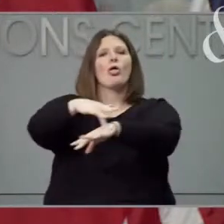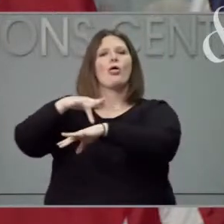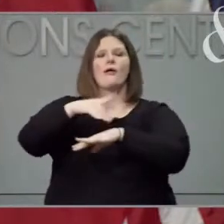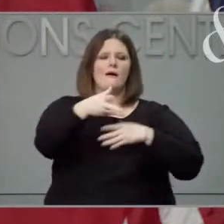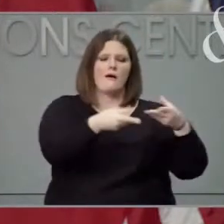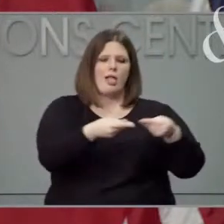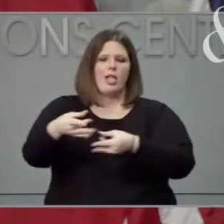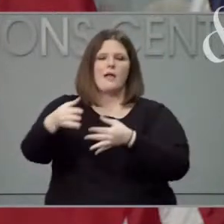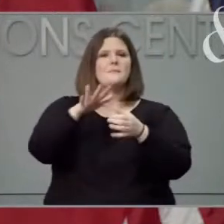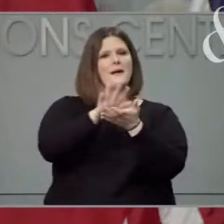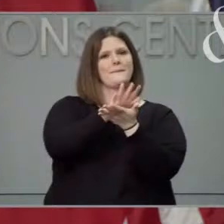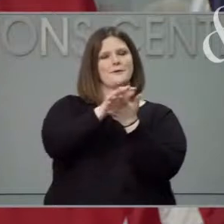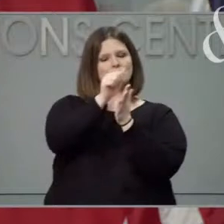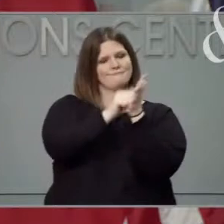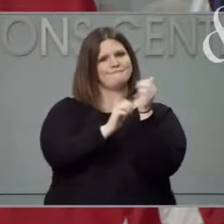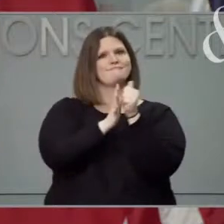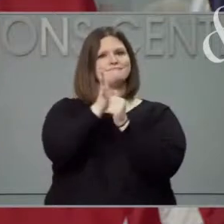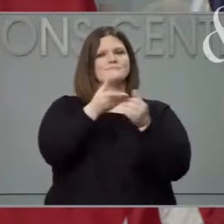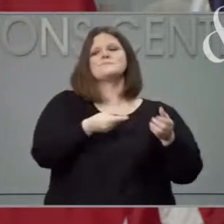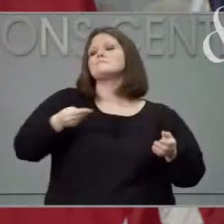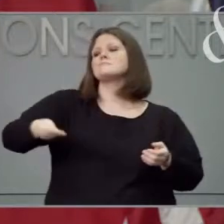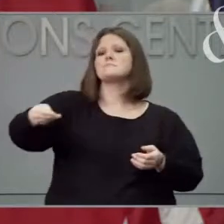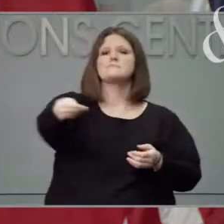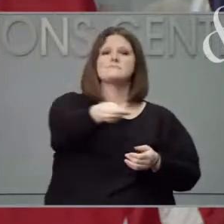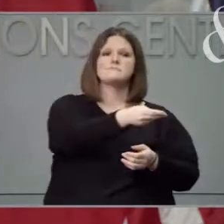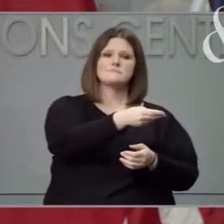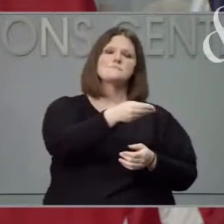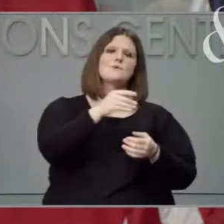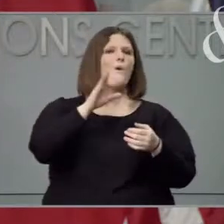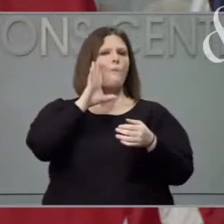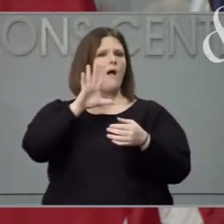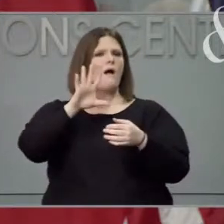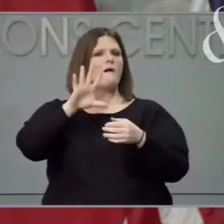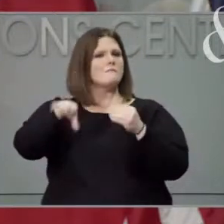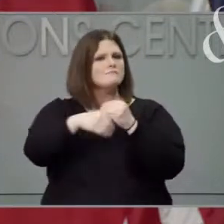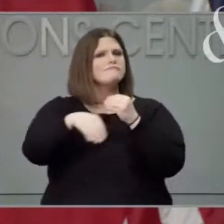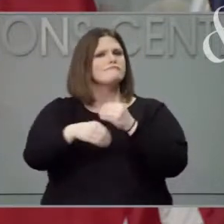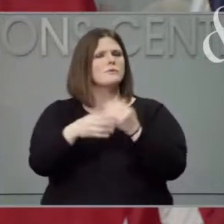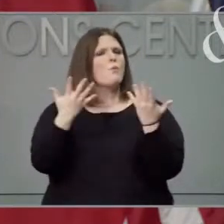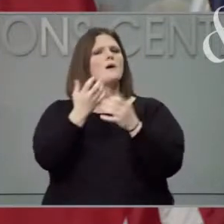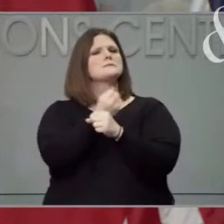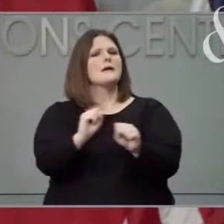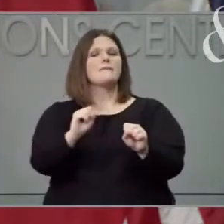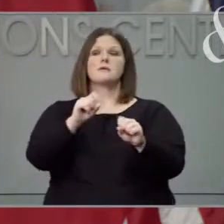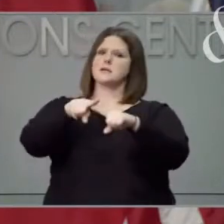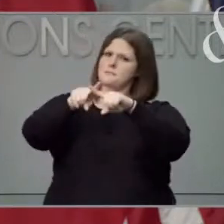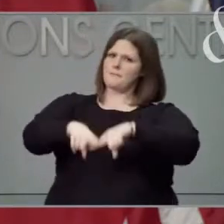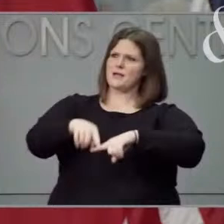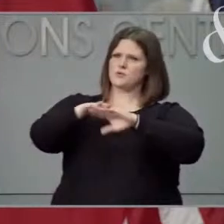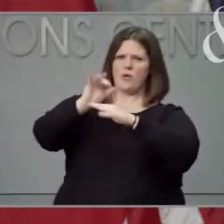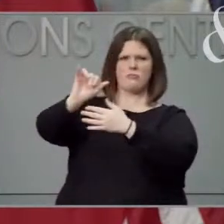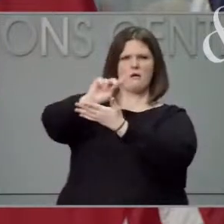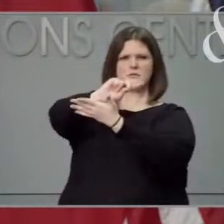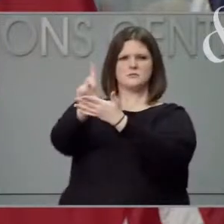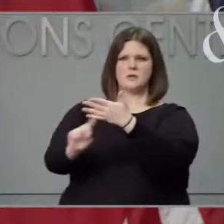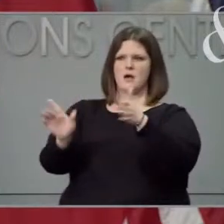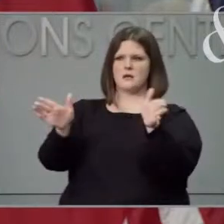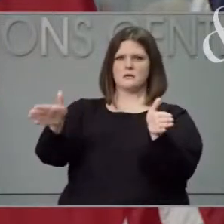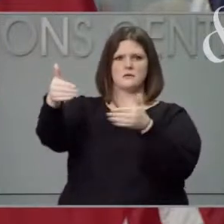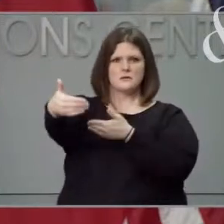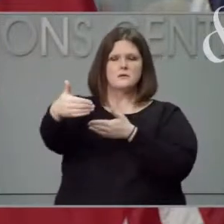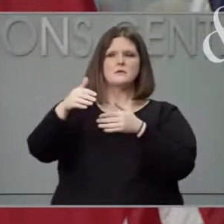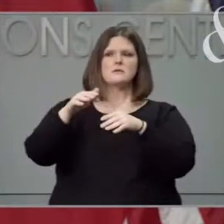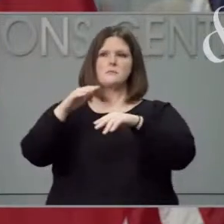So things of that nature will be continued, as well as, depending on the layout or the design of the office, they will have to look